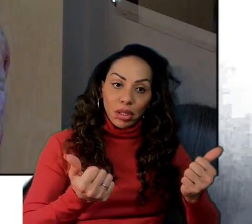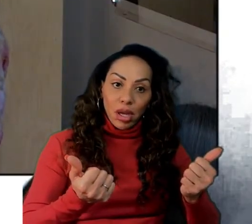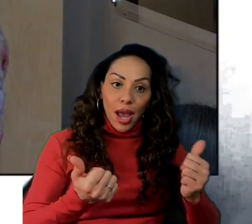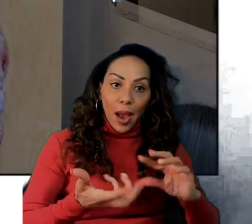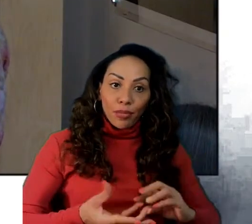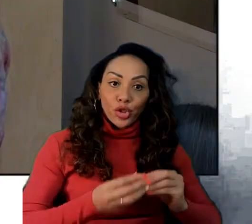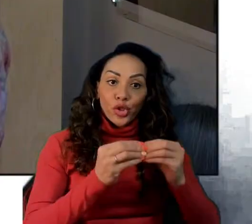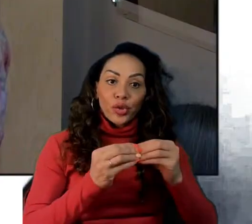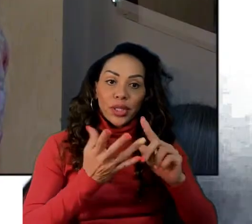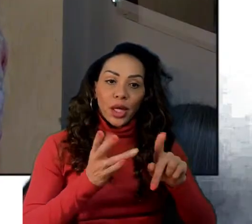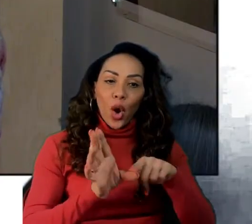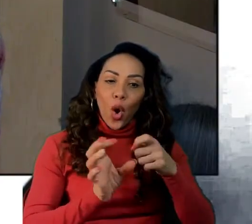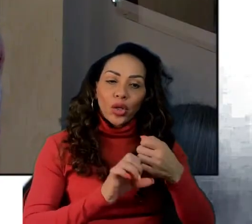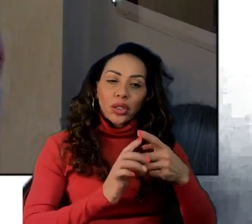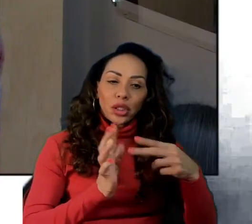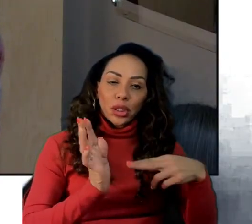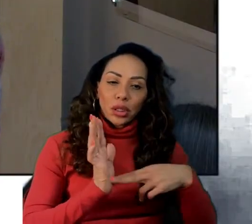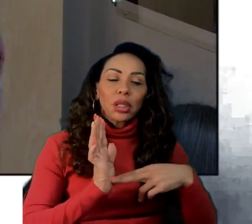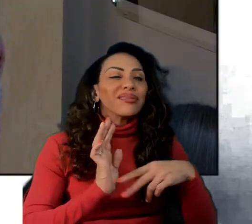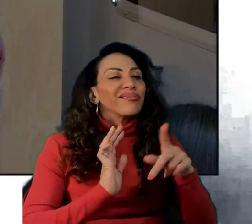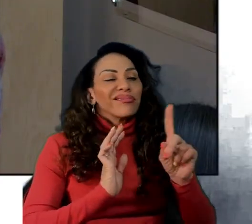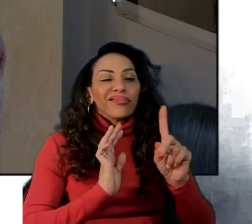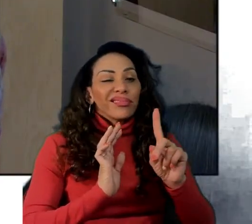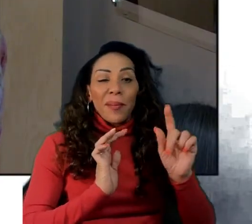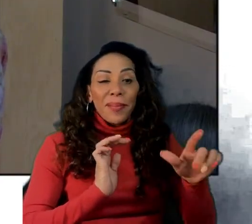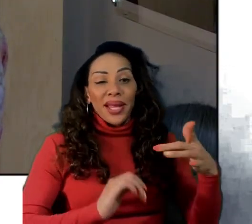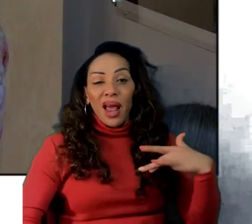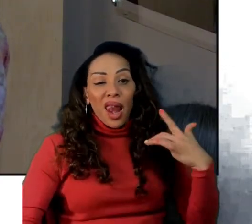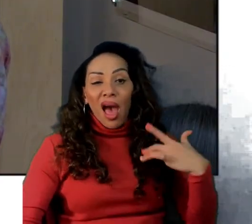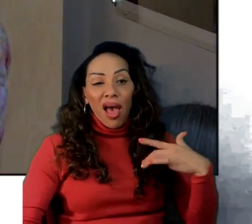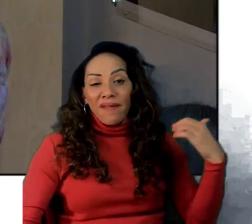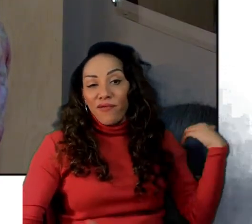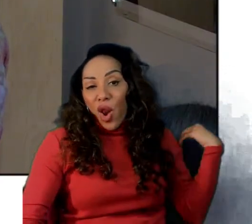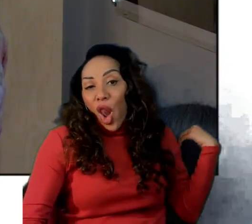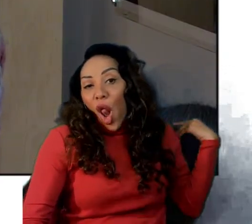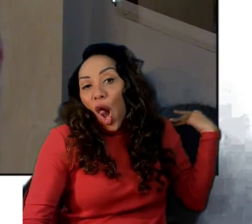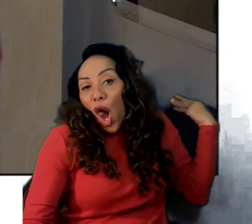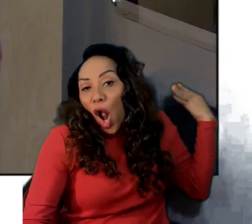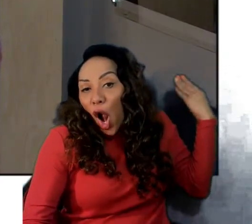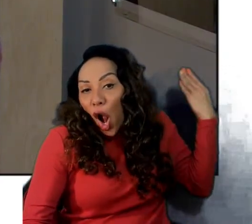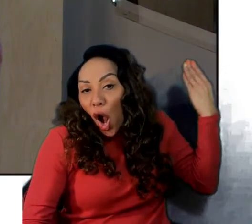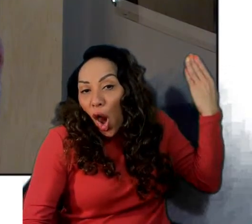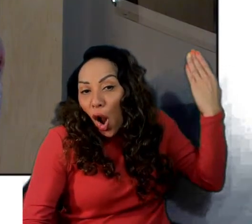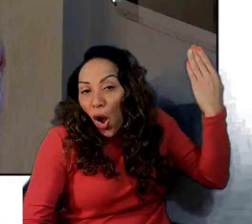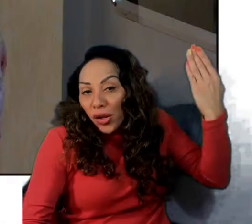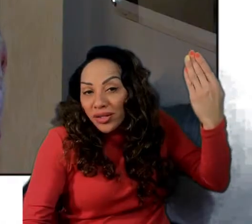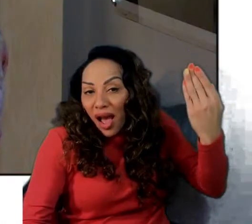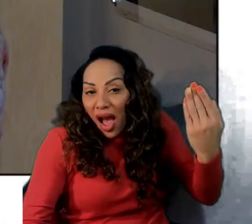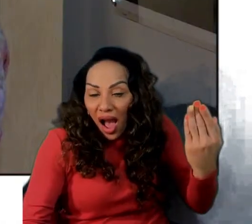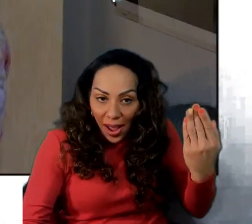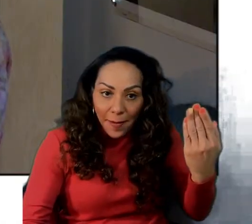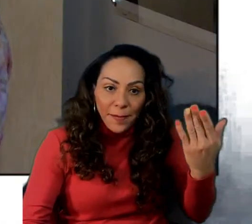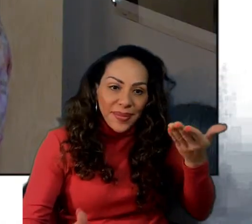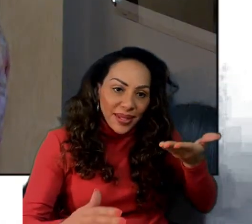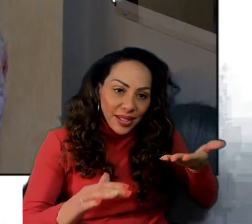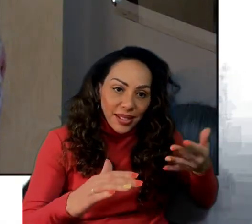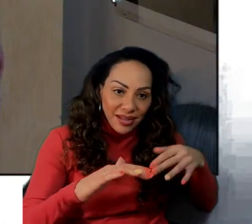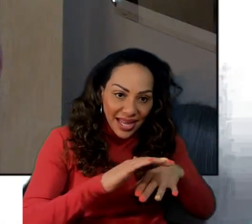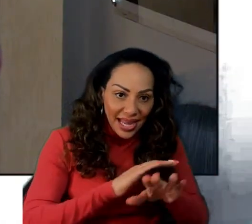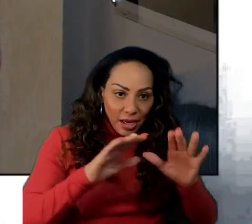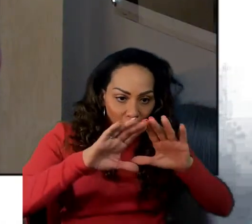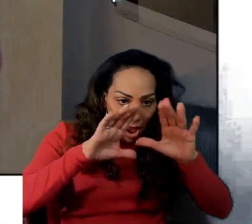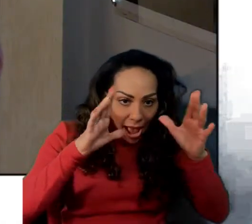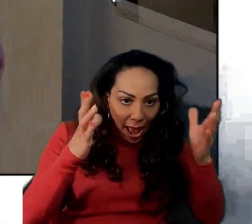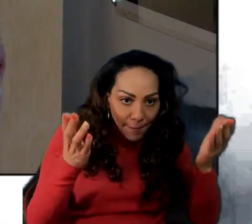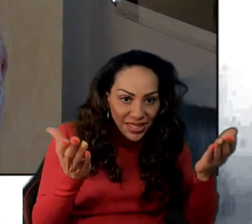it's been here a really, really long time, and it's just been kind of forming our atmosphere. So I think I could be wrong, but